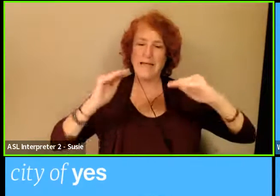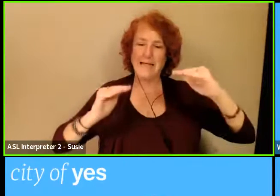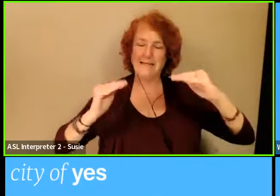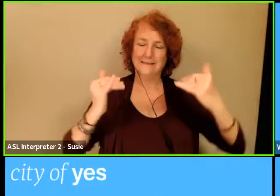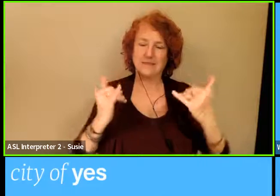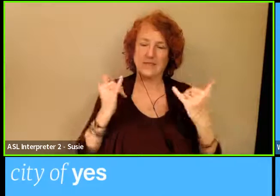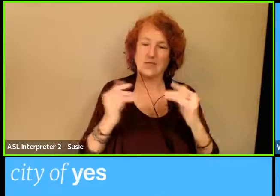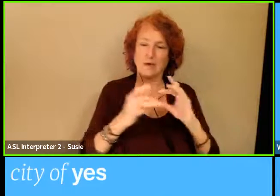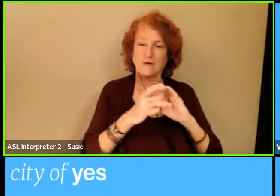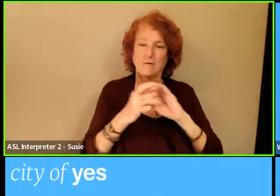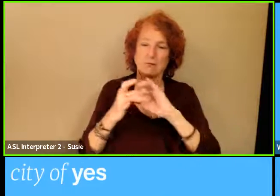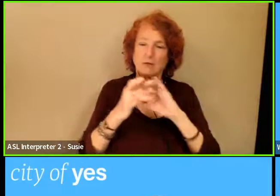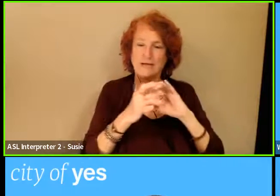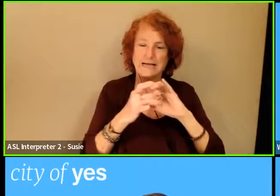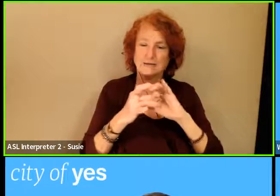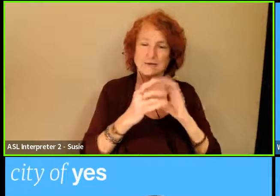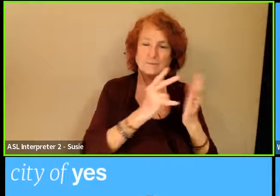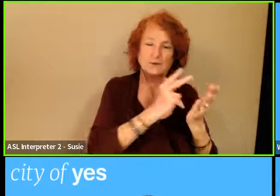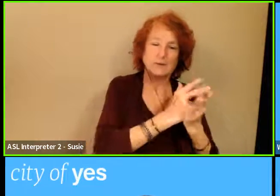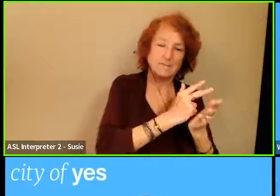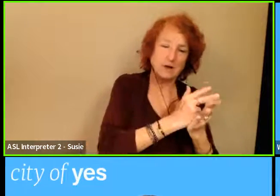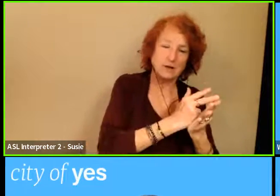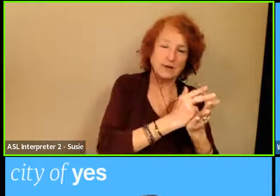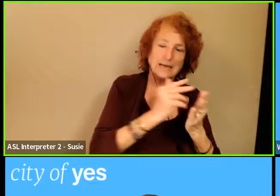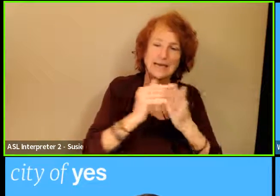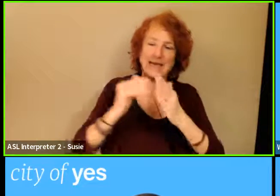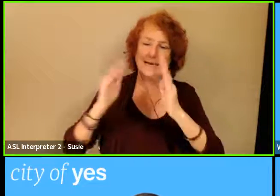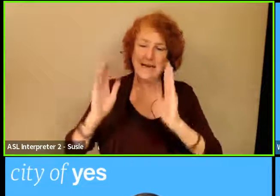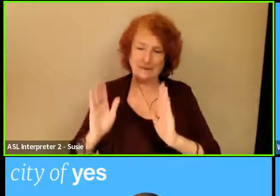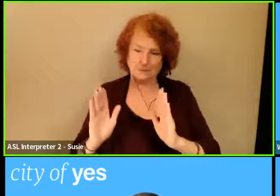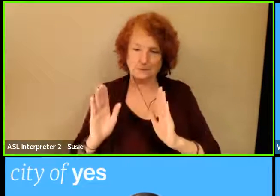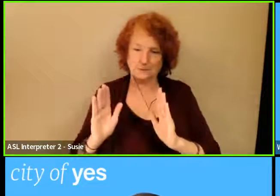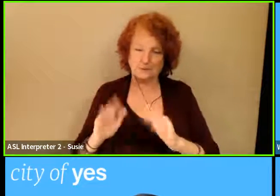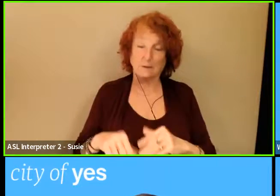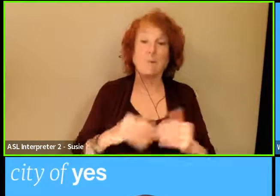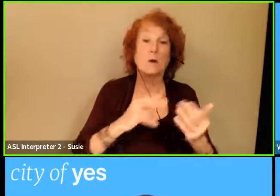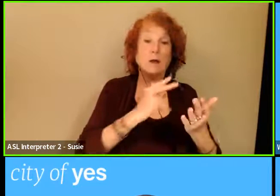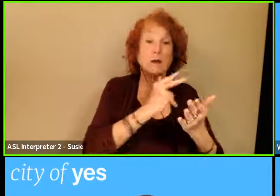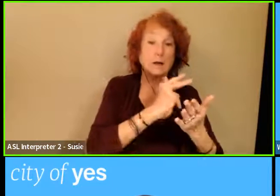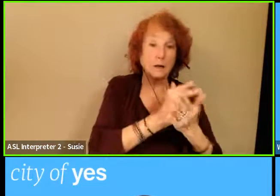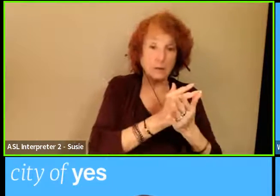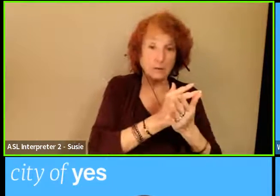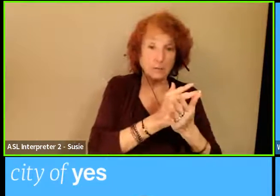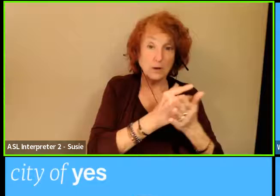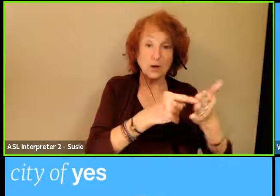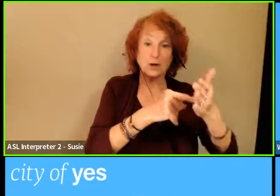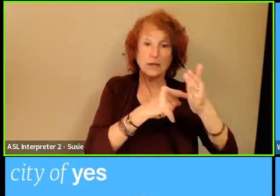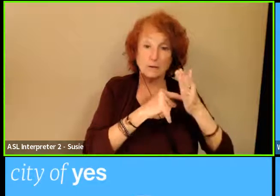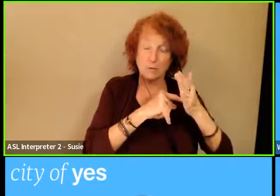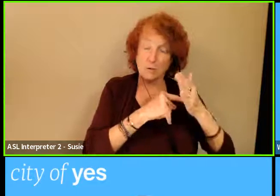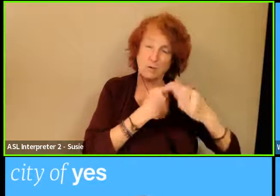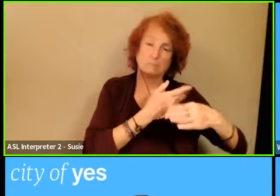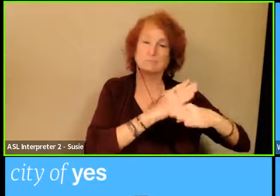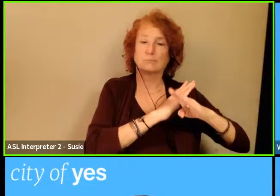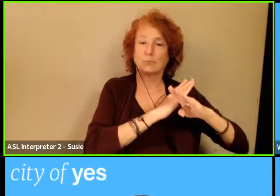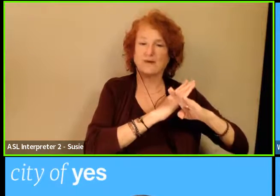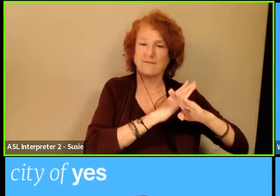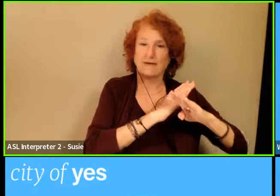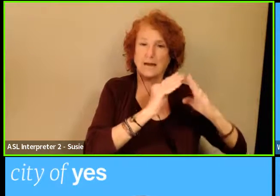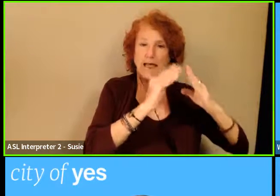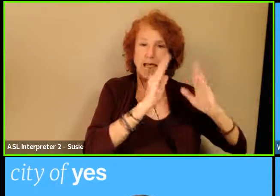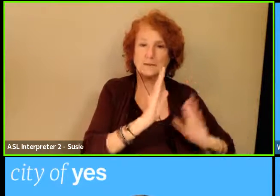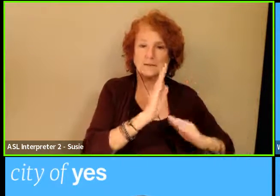between parking and housing, where parking requirements prevent housing from being built in the first